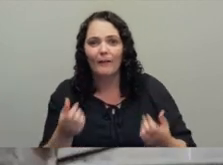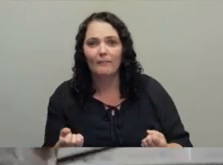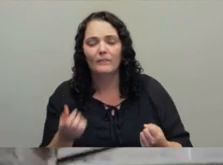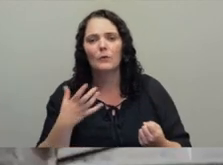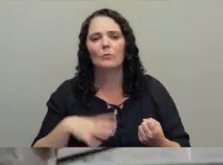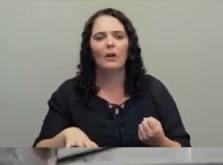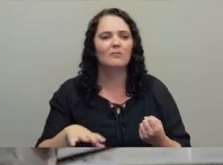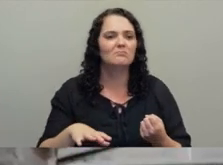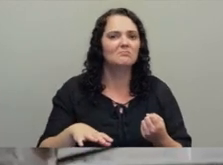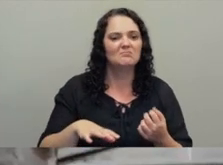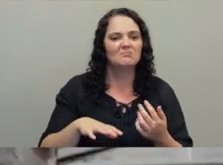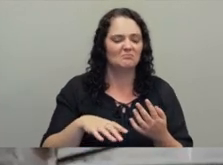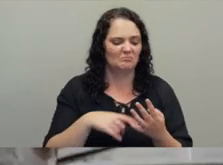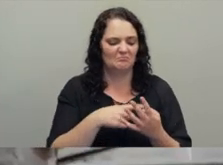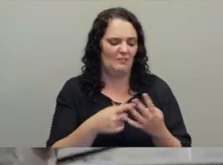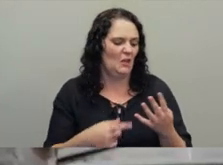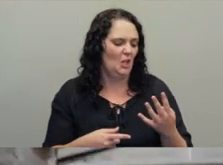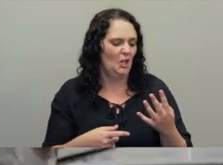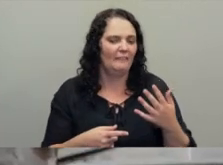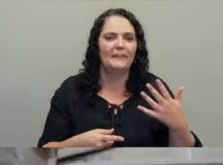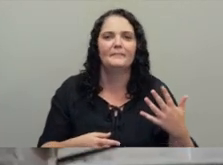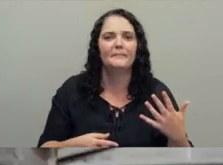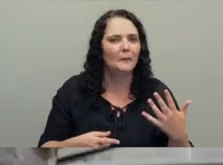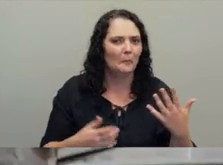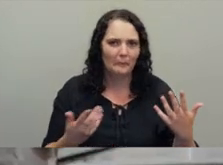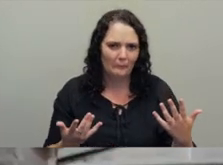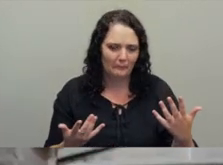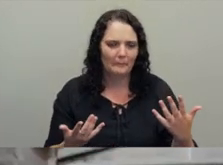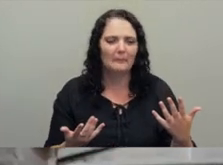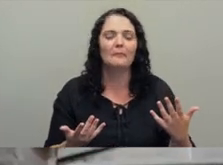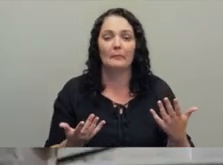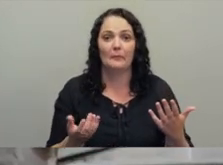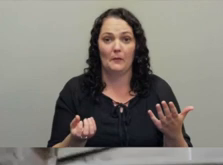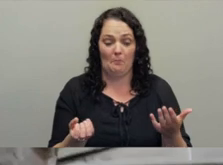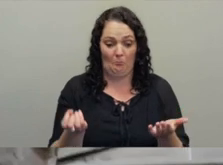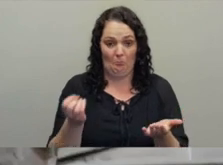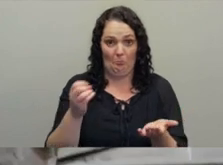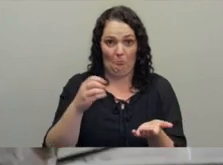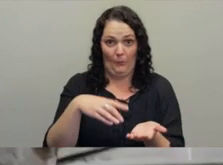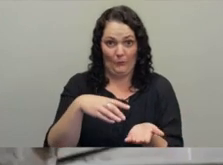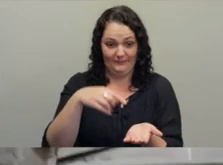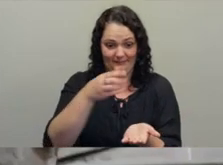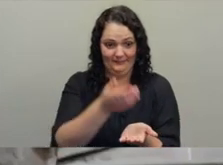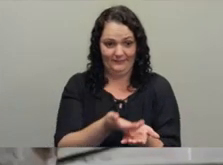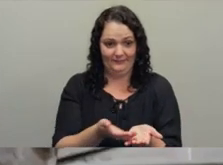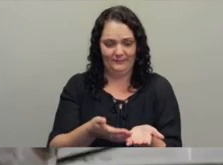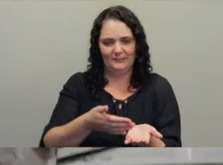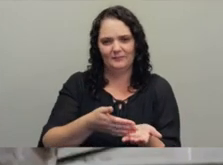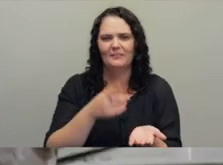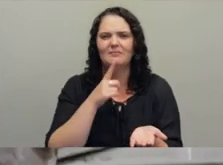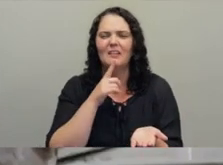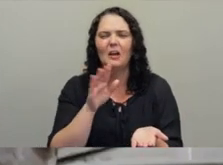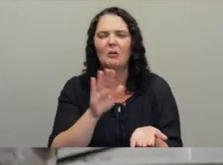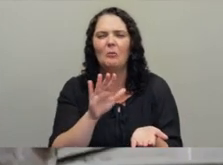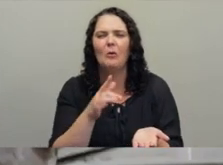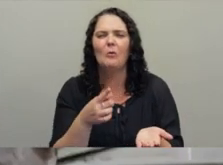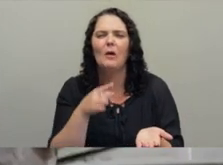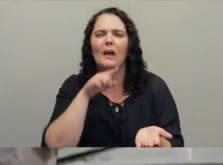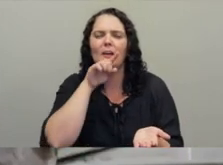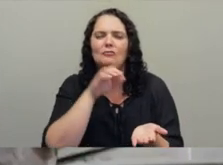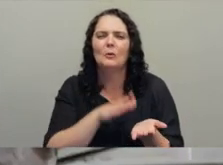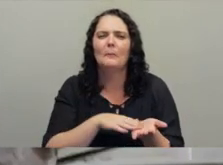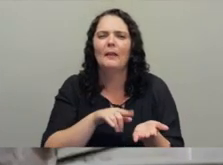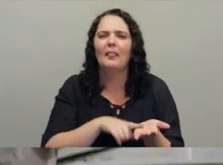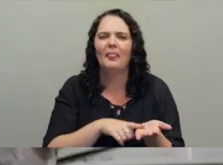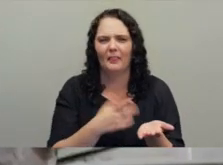take 4 or 5 tea bags, drop them into your container, and then add about 100 mils of